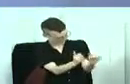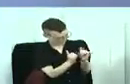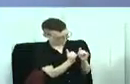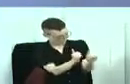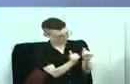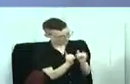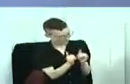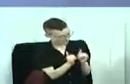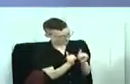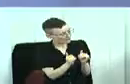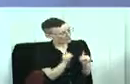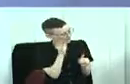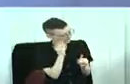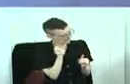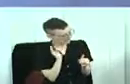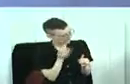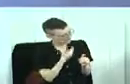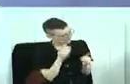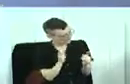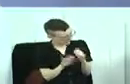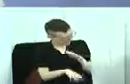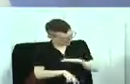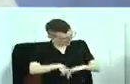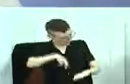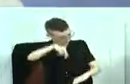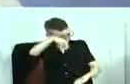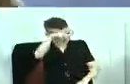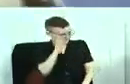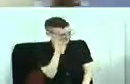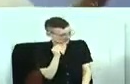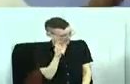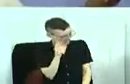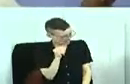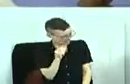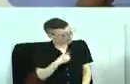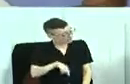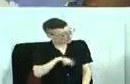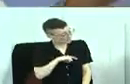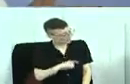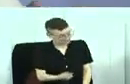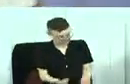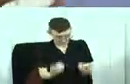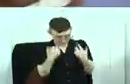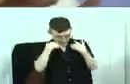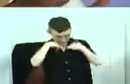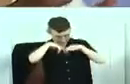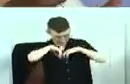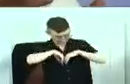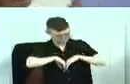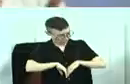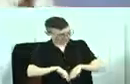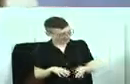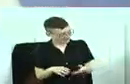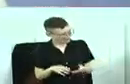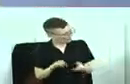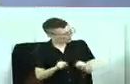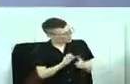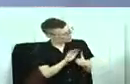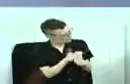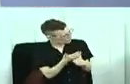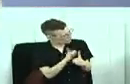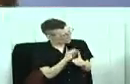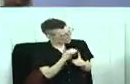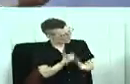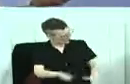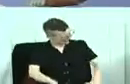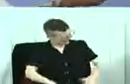that risen Christ experience, that we again agree to take it with us. We can even share that living presence